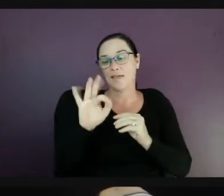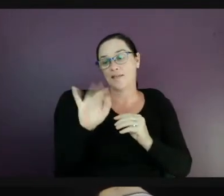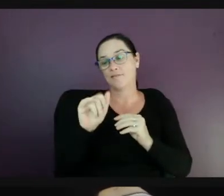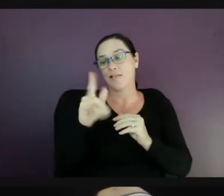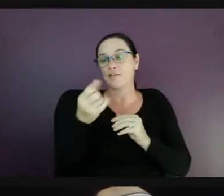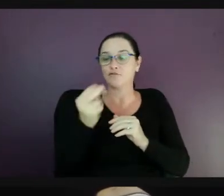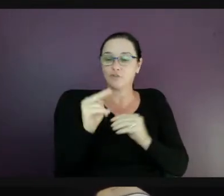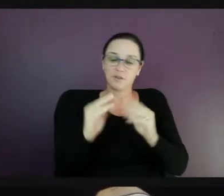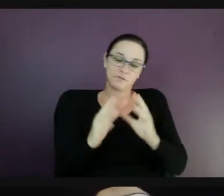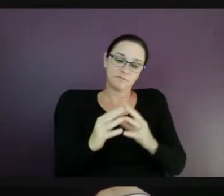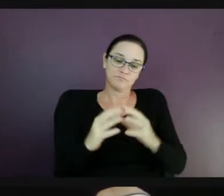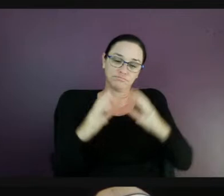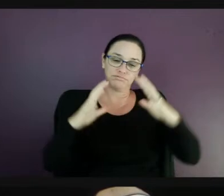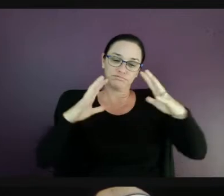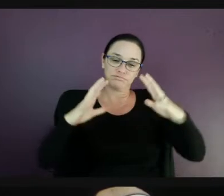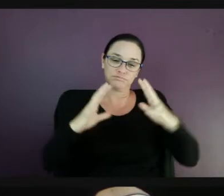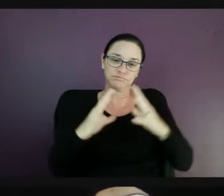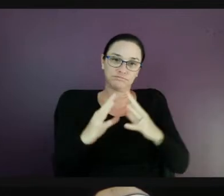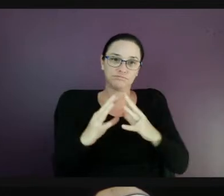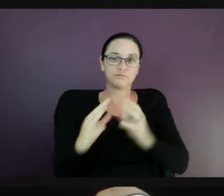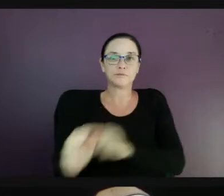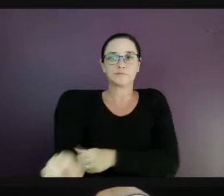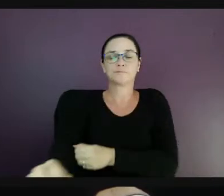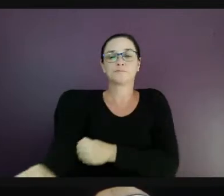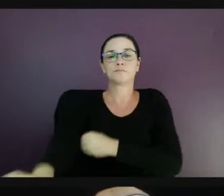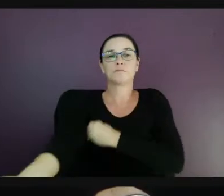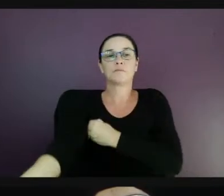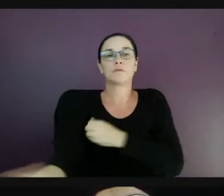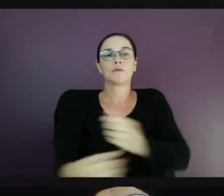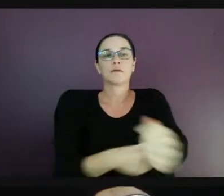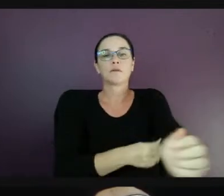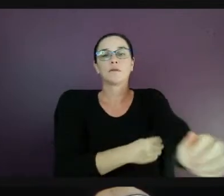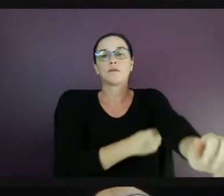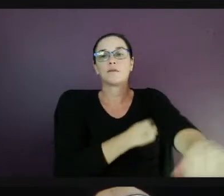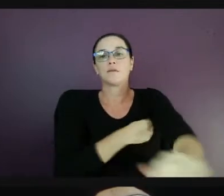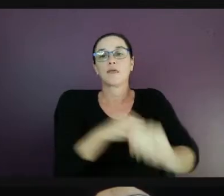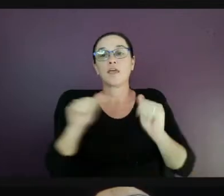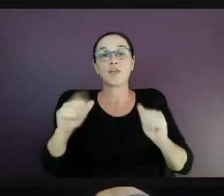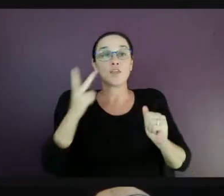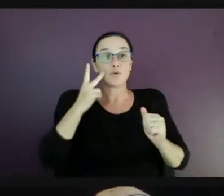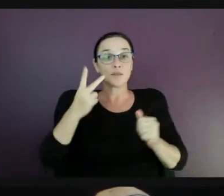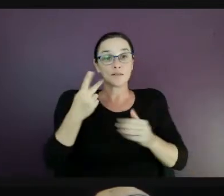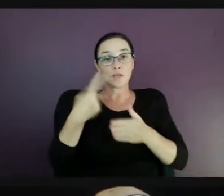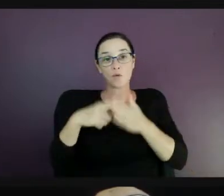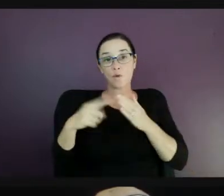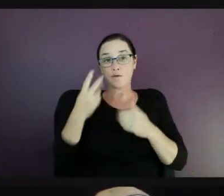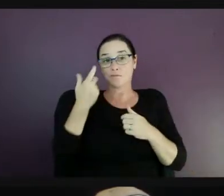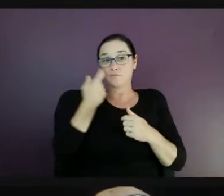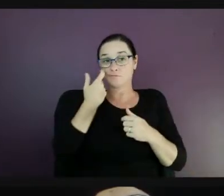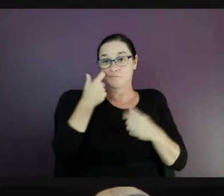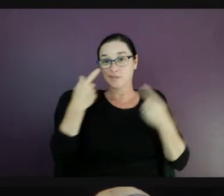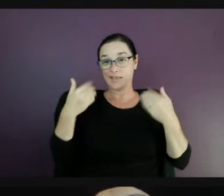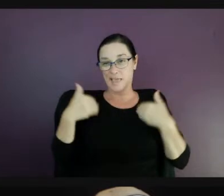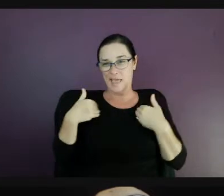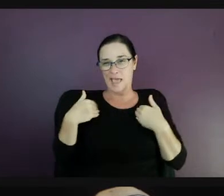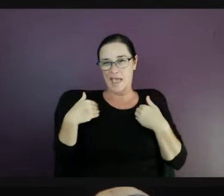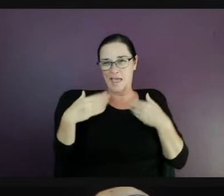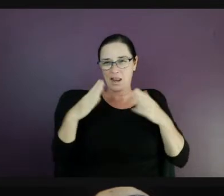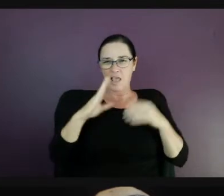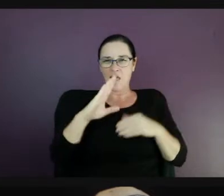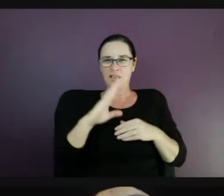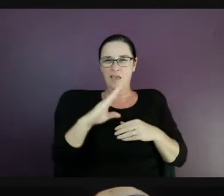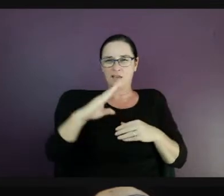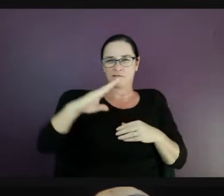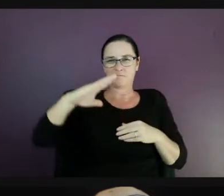signals like this. You really see how small the one we just had. That one was really quite a small one right over there compared to some of the other ones we've seen